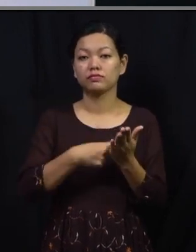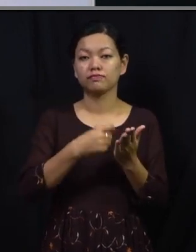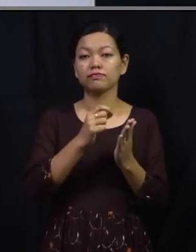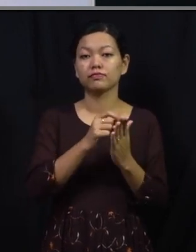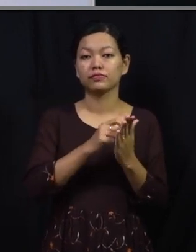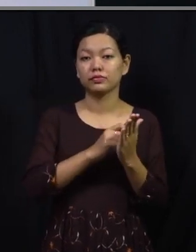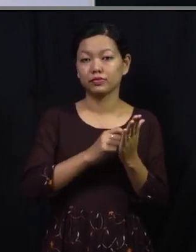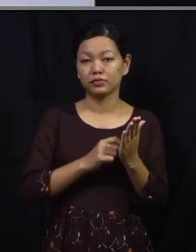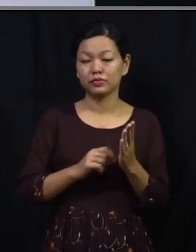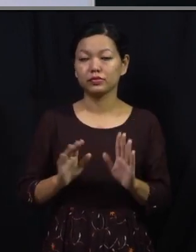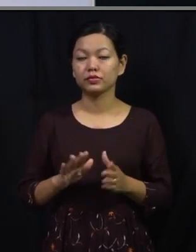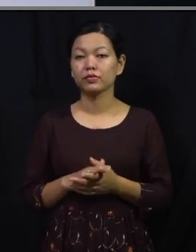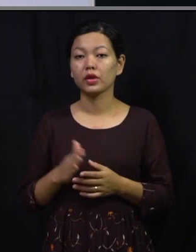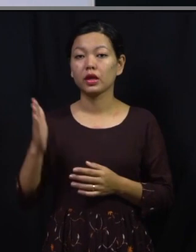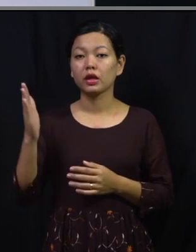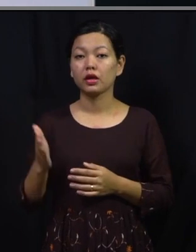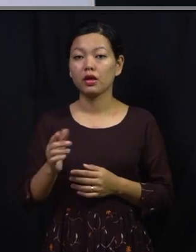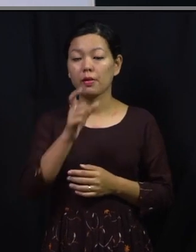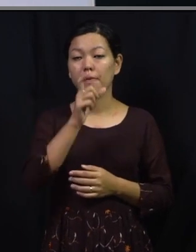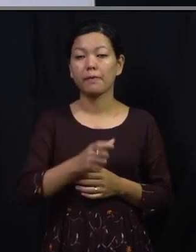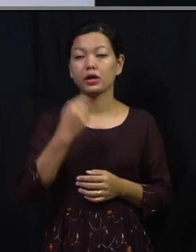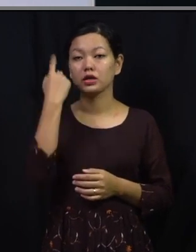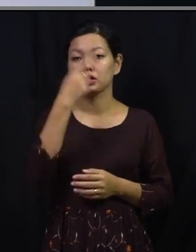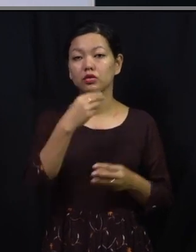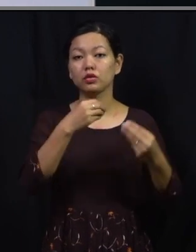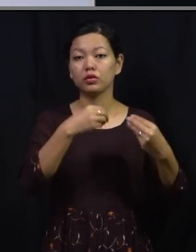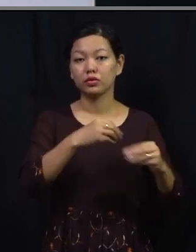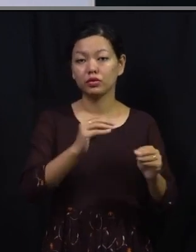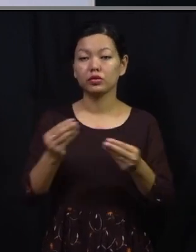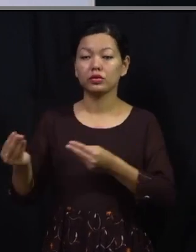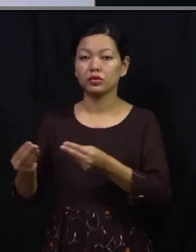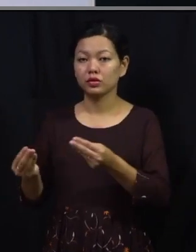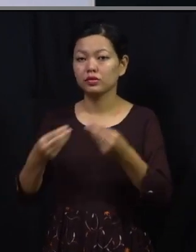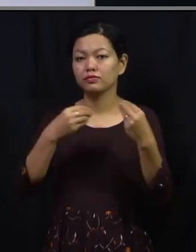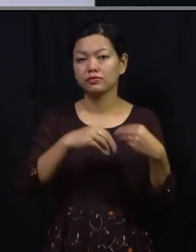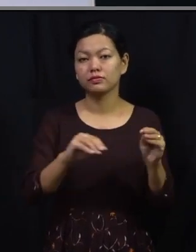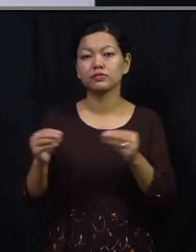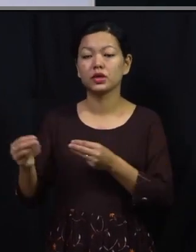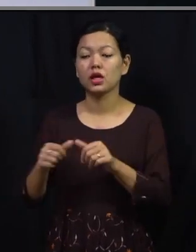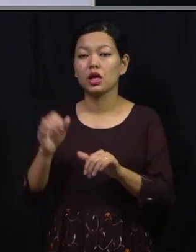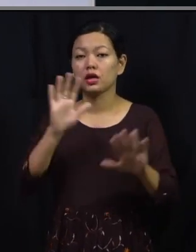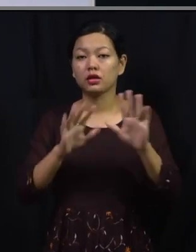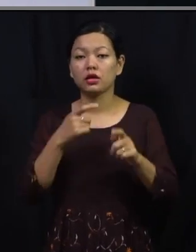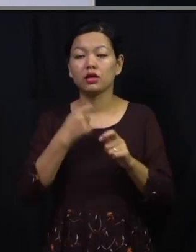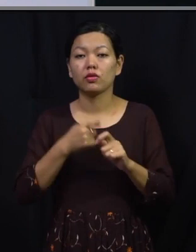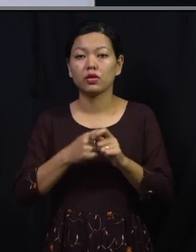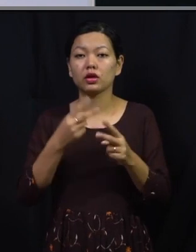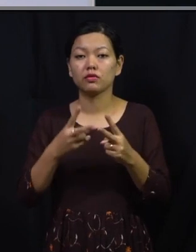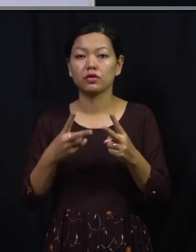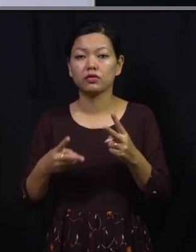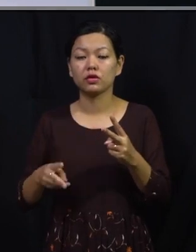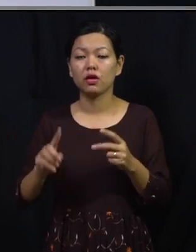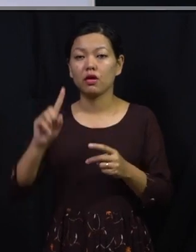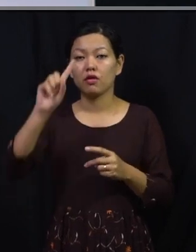and loss of an enterprise. We enter all the transactions related to the trading activities. Okay, from journal, from